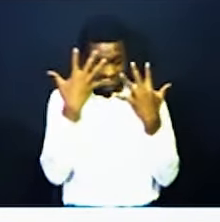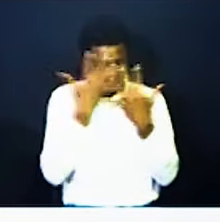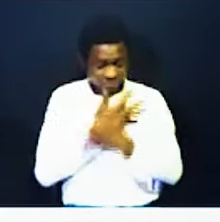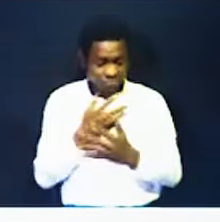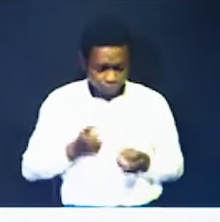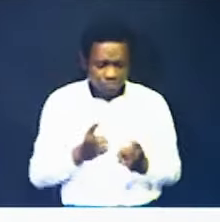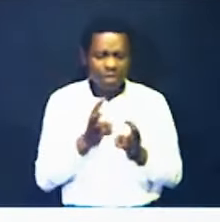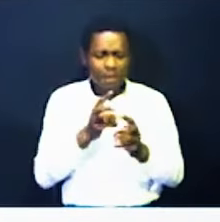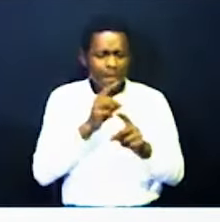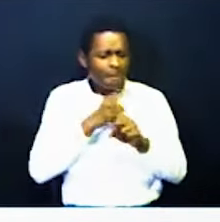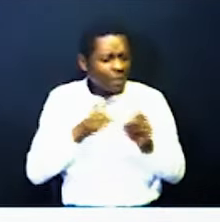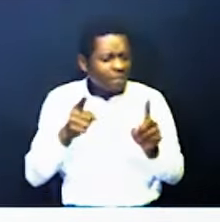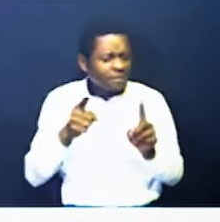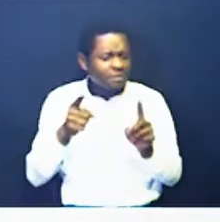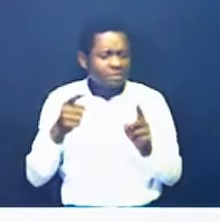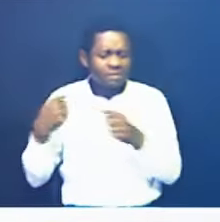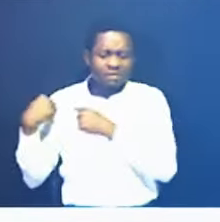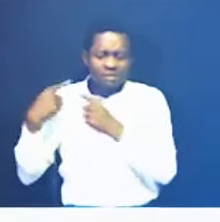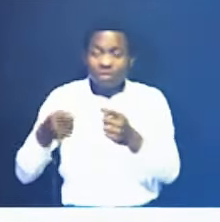But since he is my